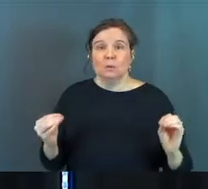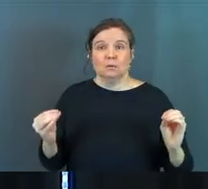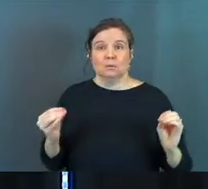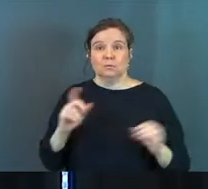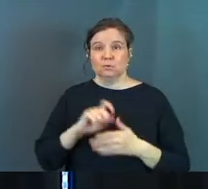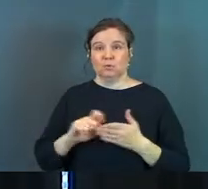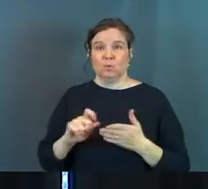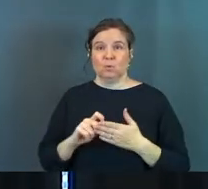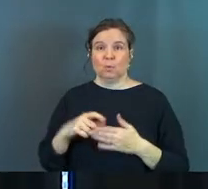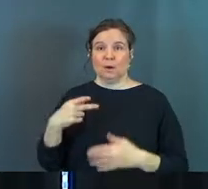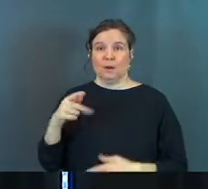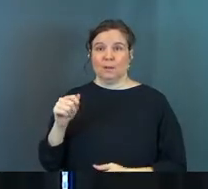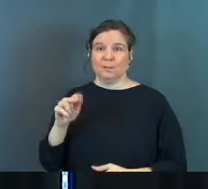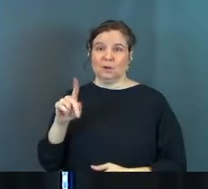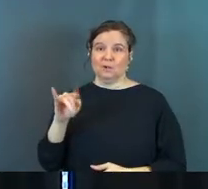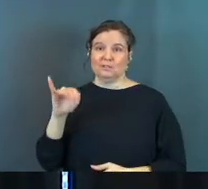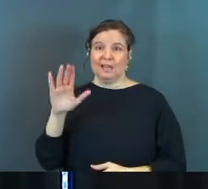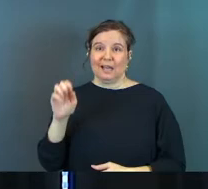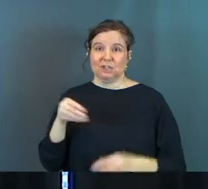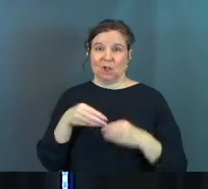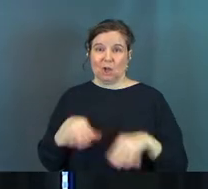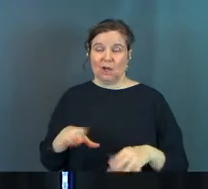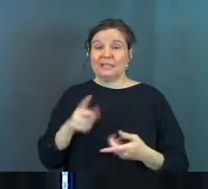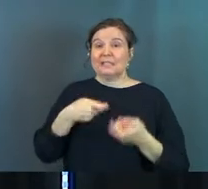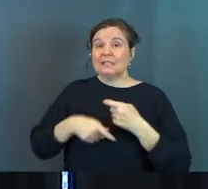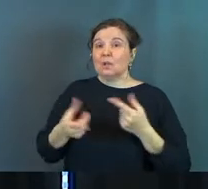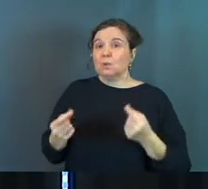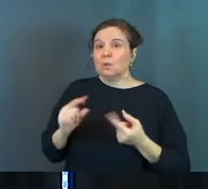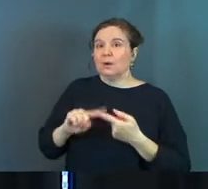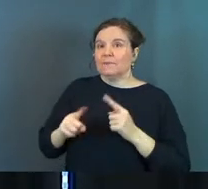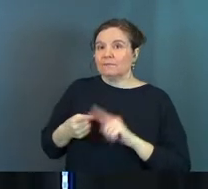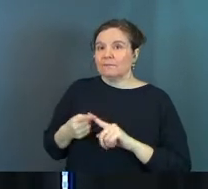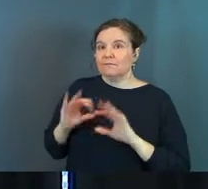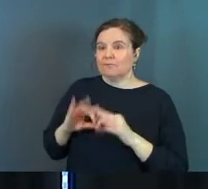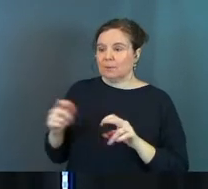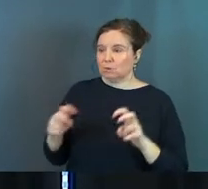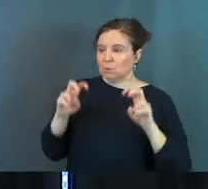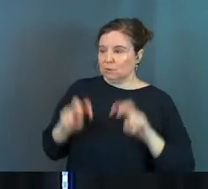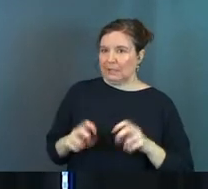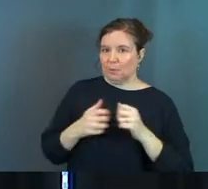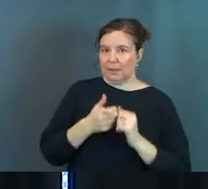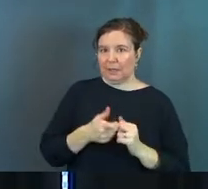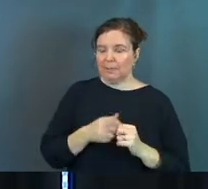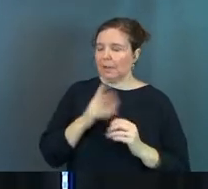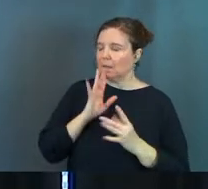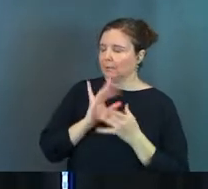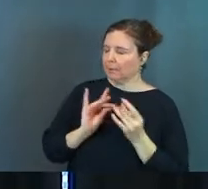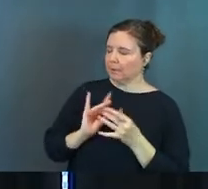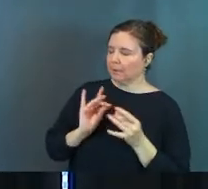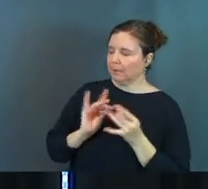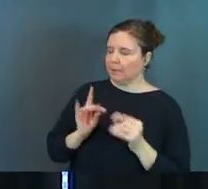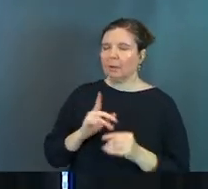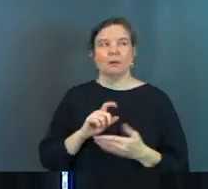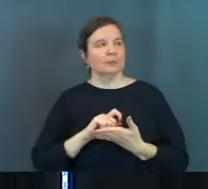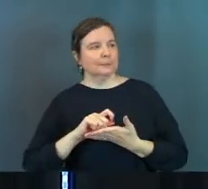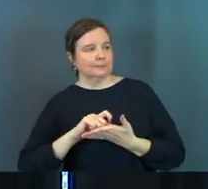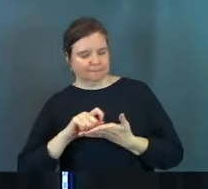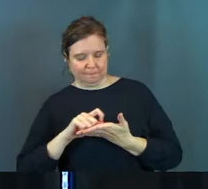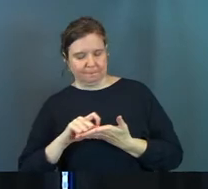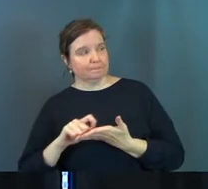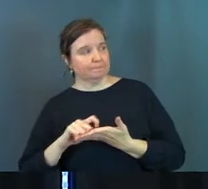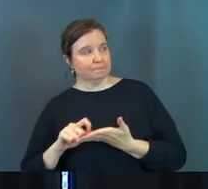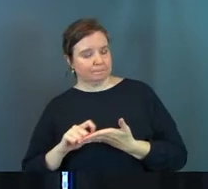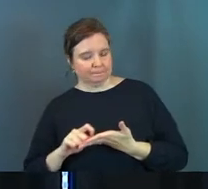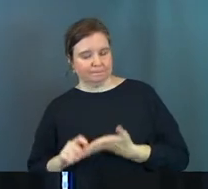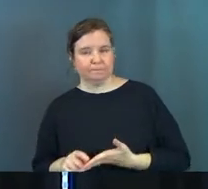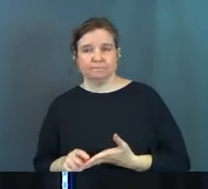hand to write Paradise Lost. Instead, he got friends and family to sit down with him, and he dictated the words to them, and they wrote it on